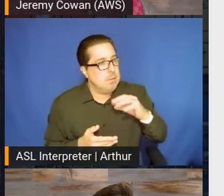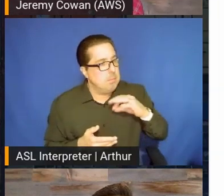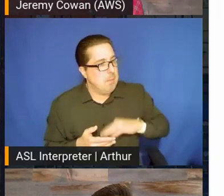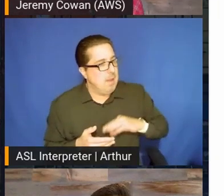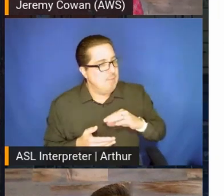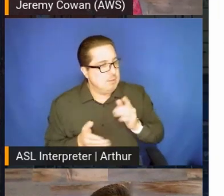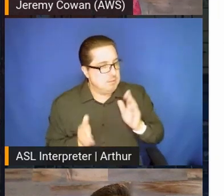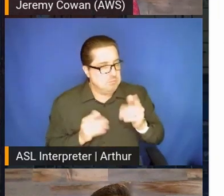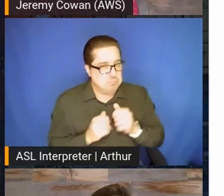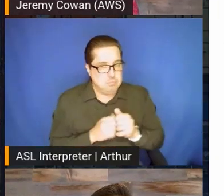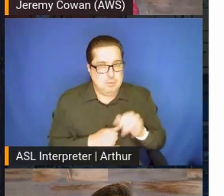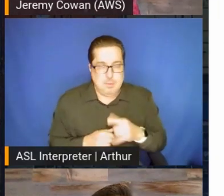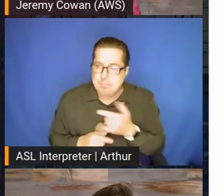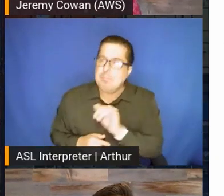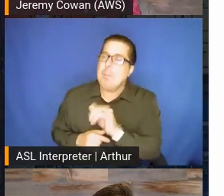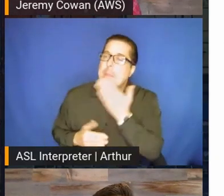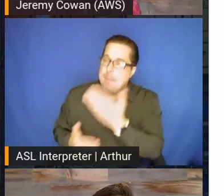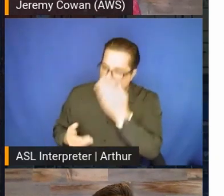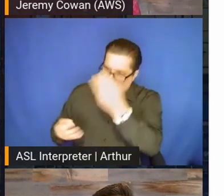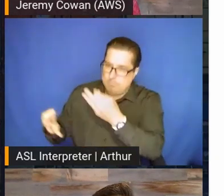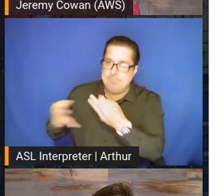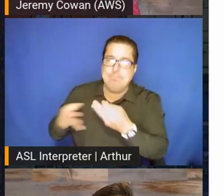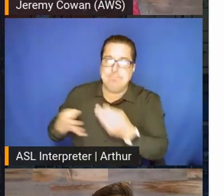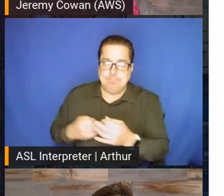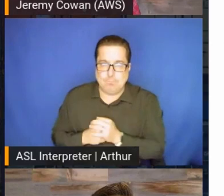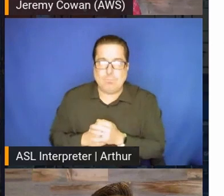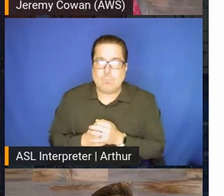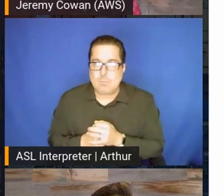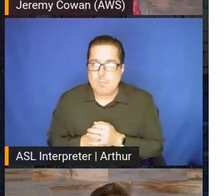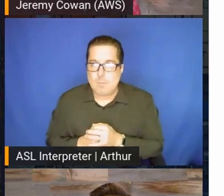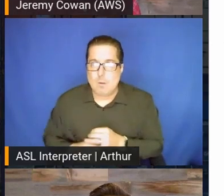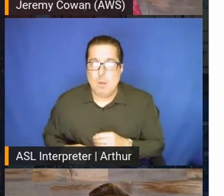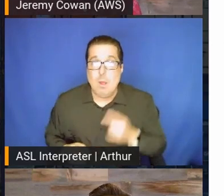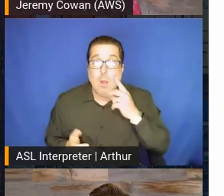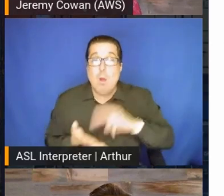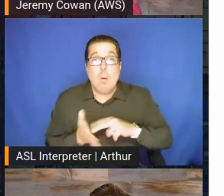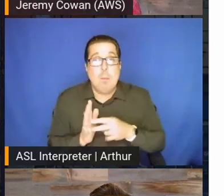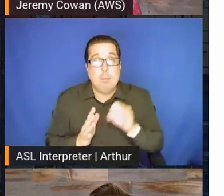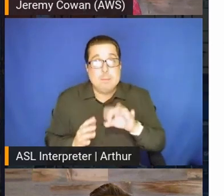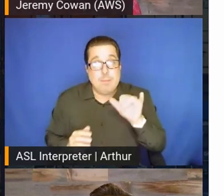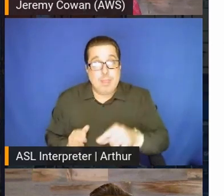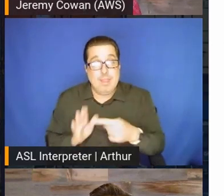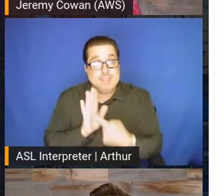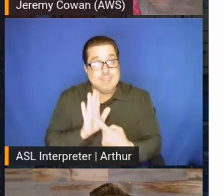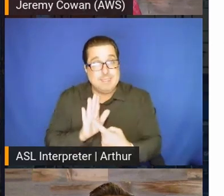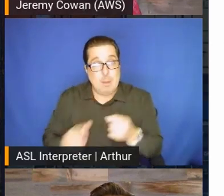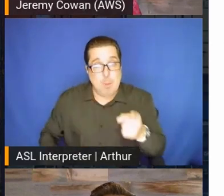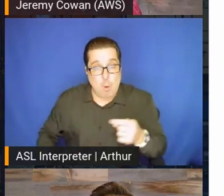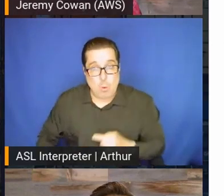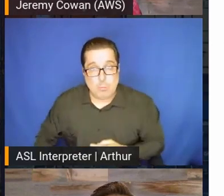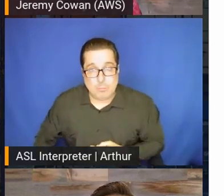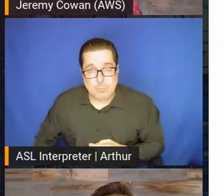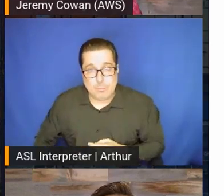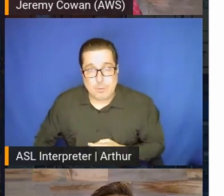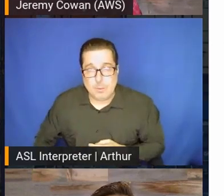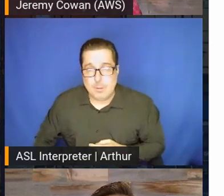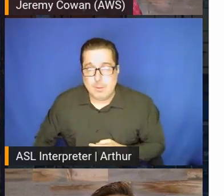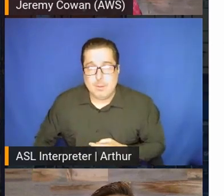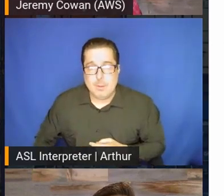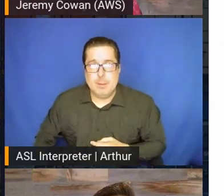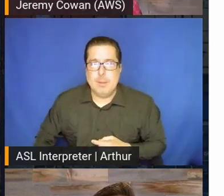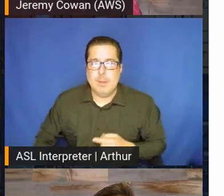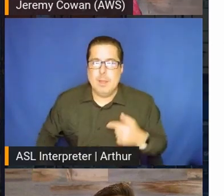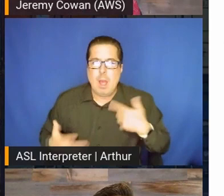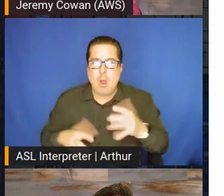Okay, great. Thanks for the explanation. So for the purpose of this demo today, I have already created or provisioned